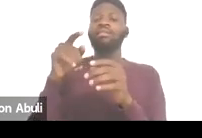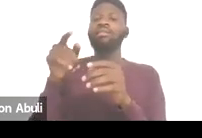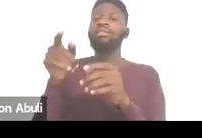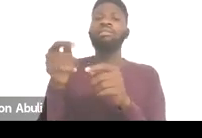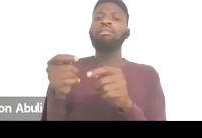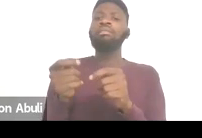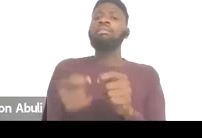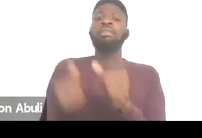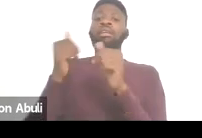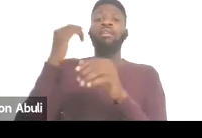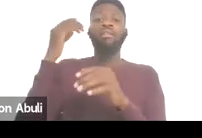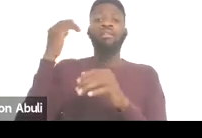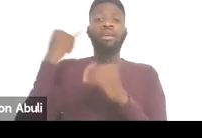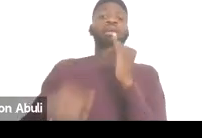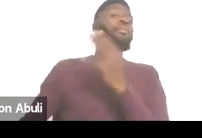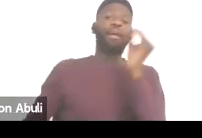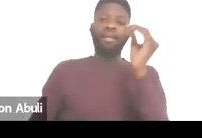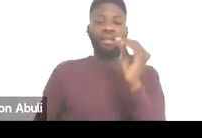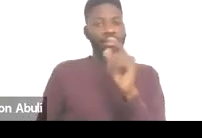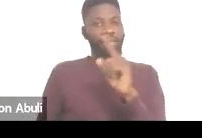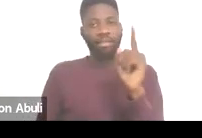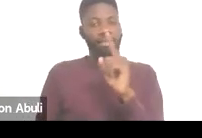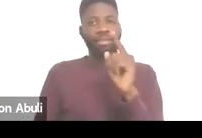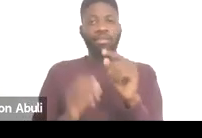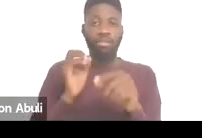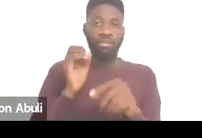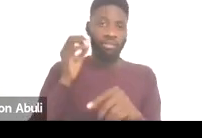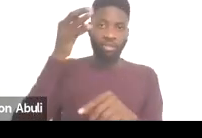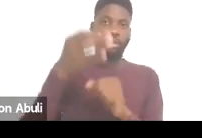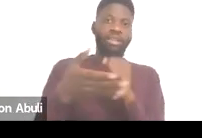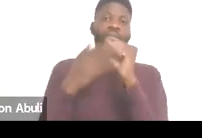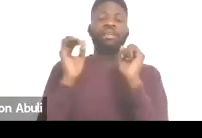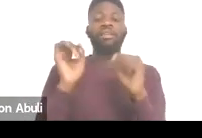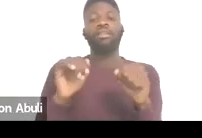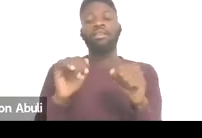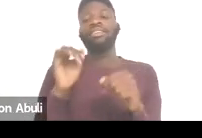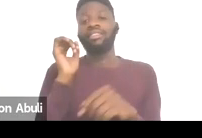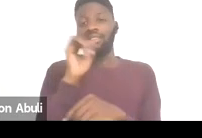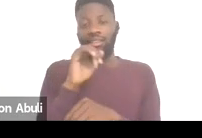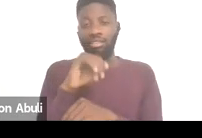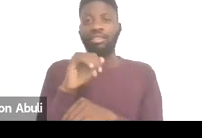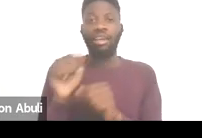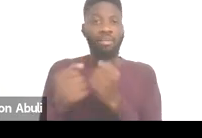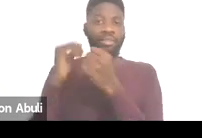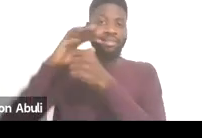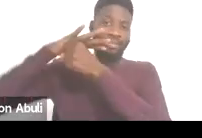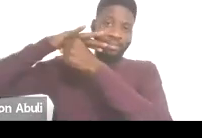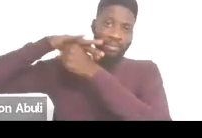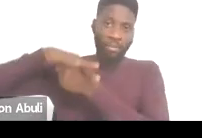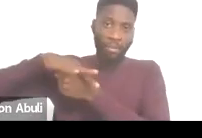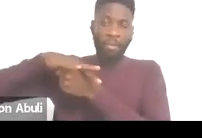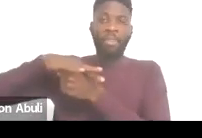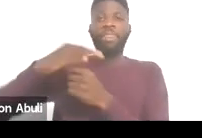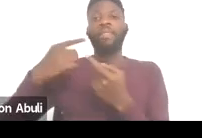some point. Maybe a good reference will make the difference. So in as much as you are pushed to the wall, this is where